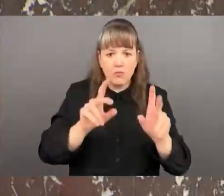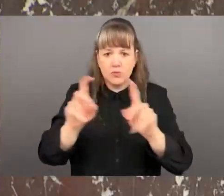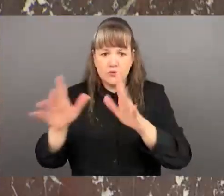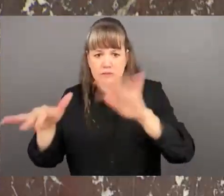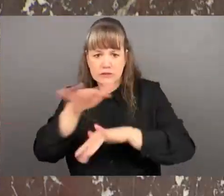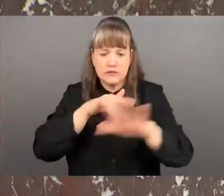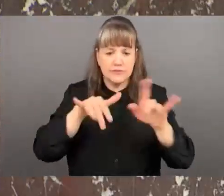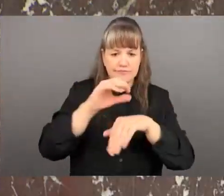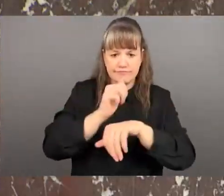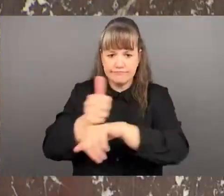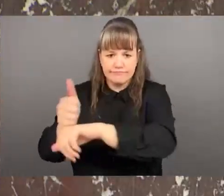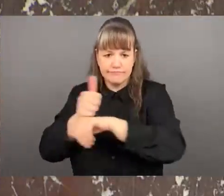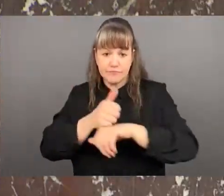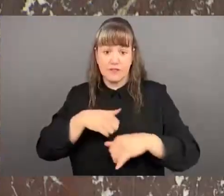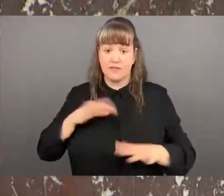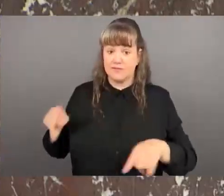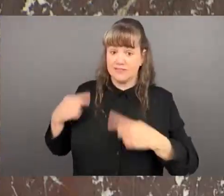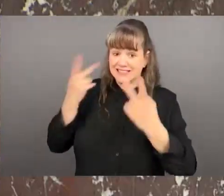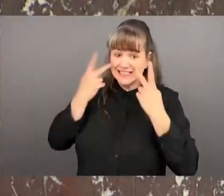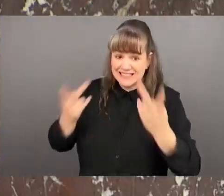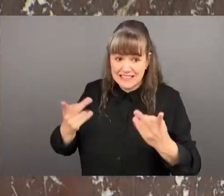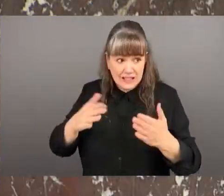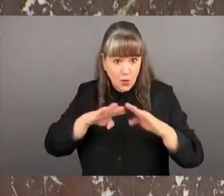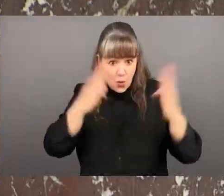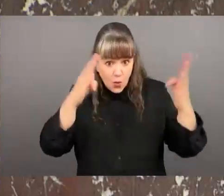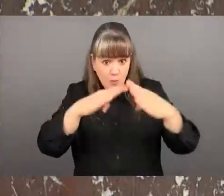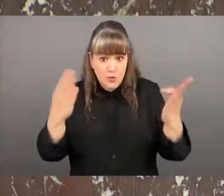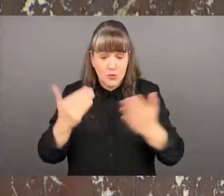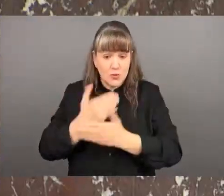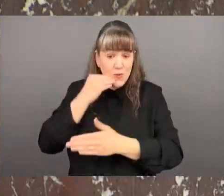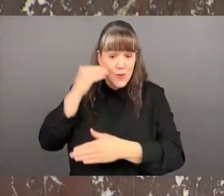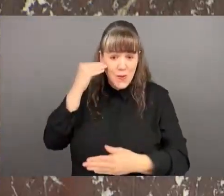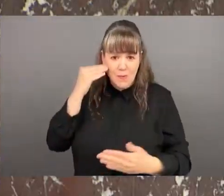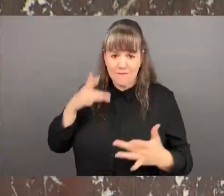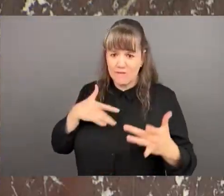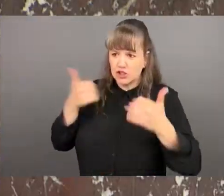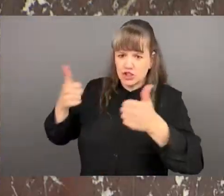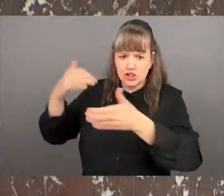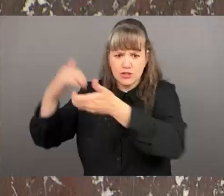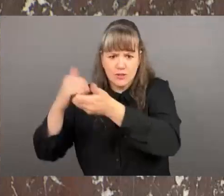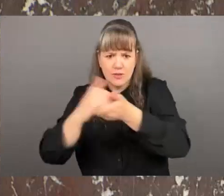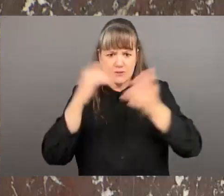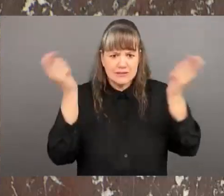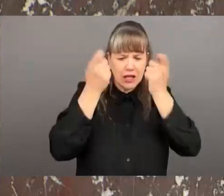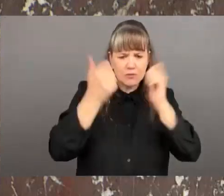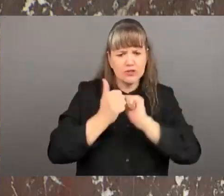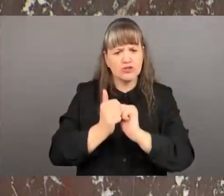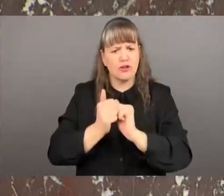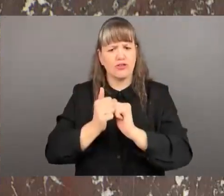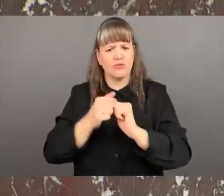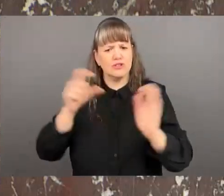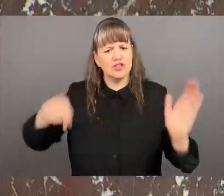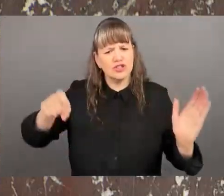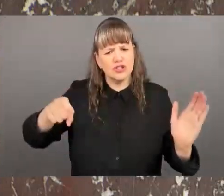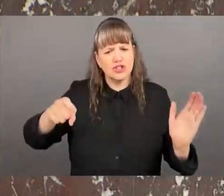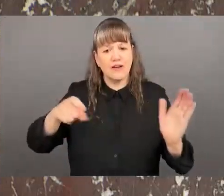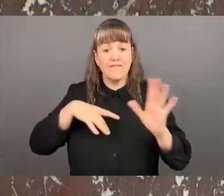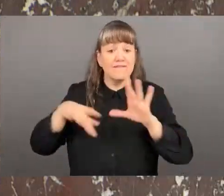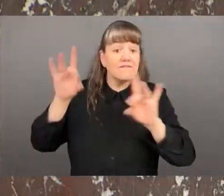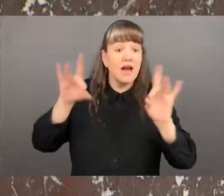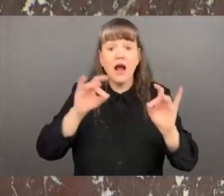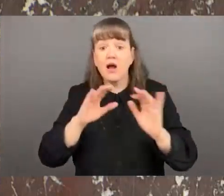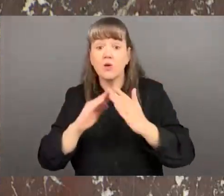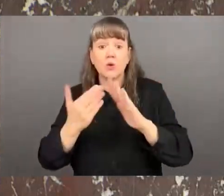be at the openings, and that's a good thing. We should be celebrating that together, and we should be continuing to find ways in our communities to make the case that